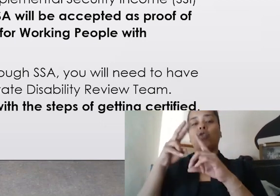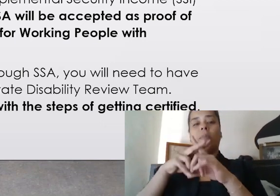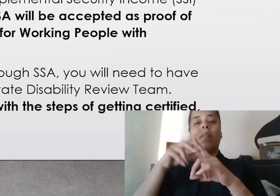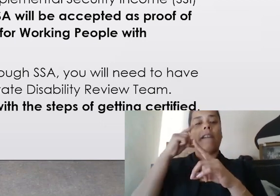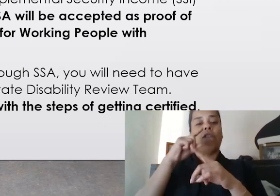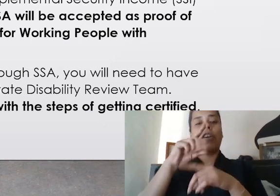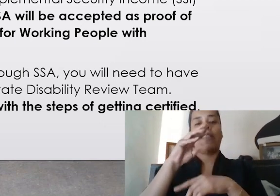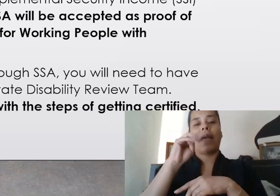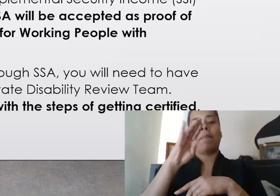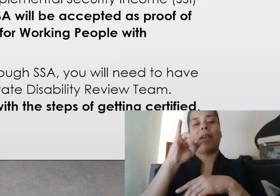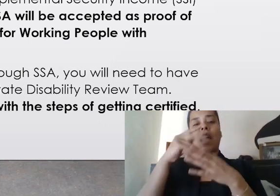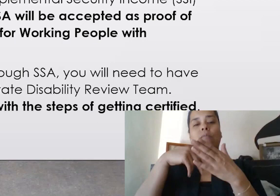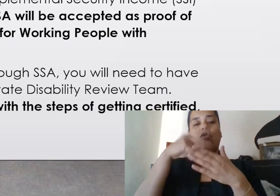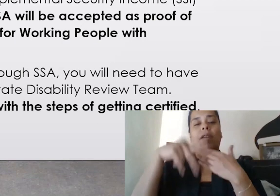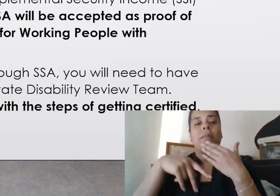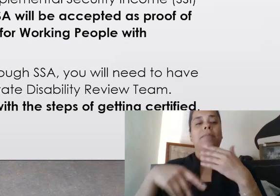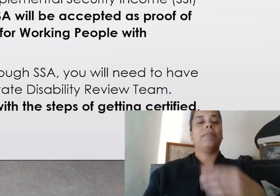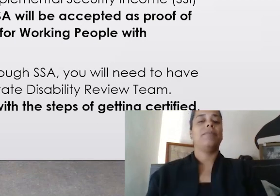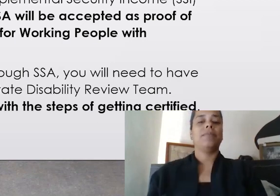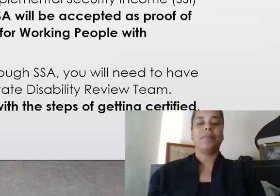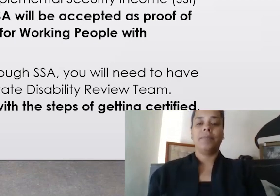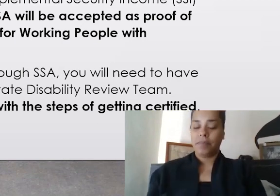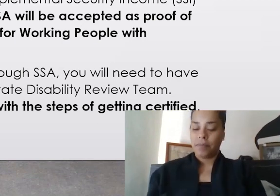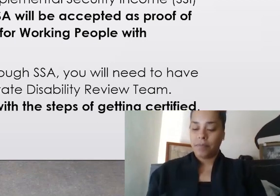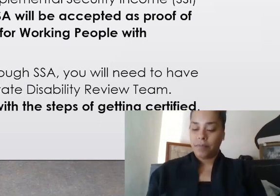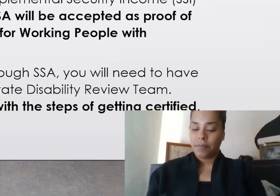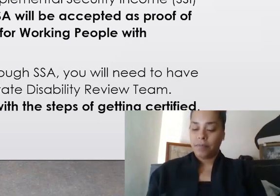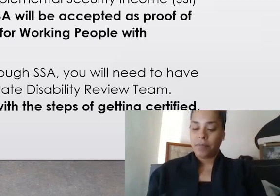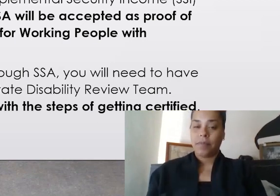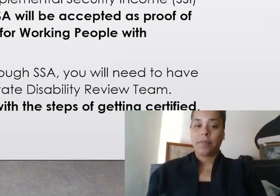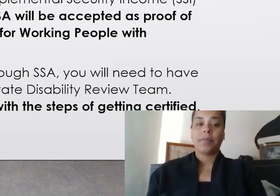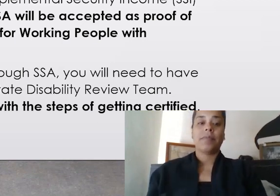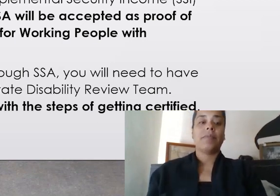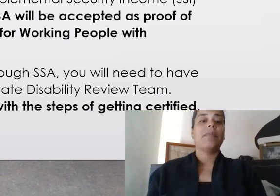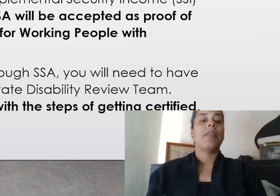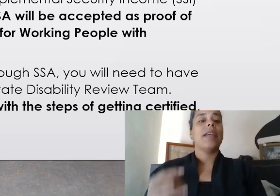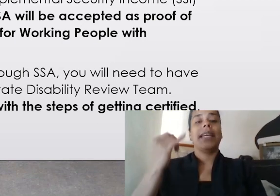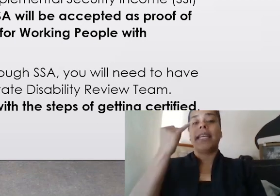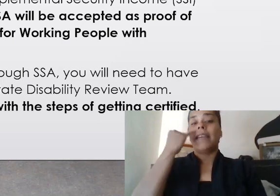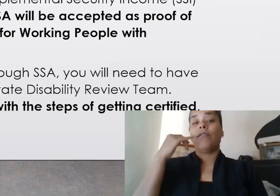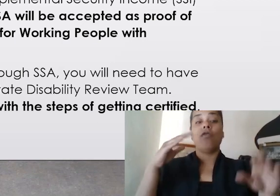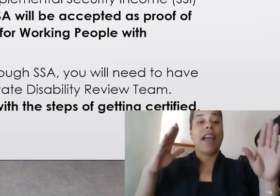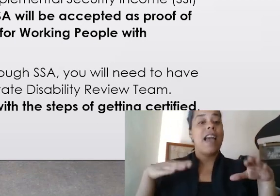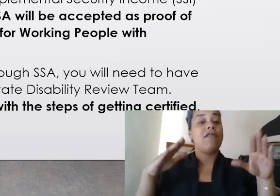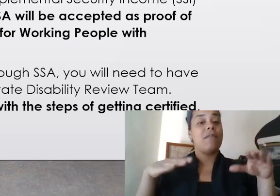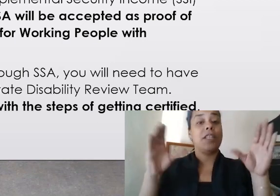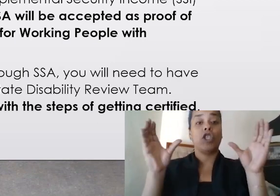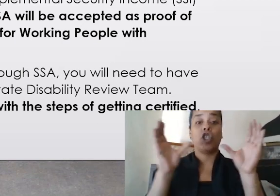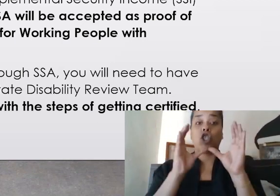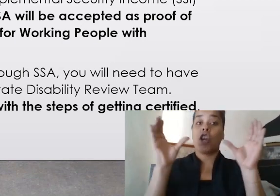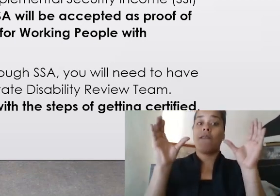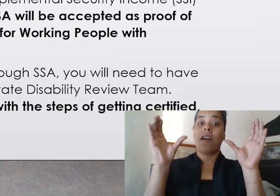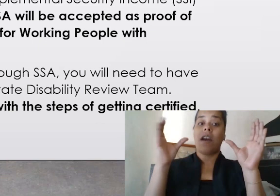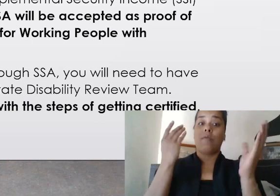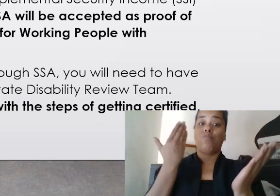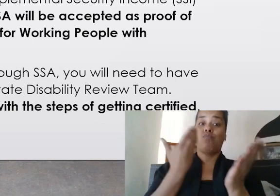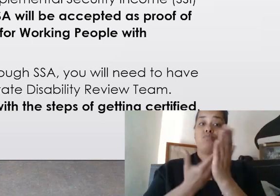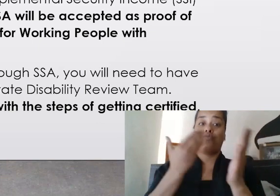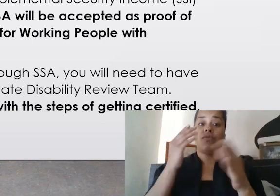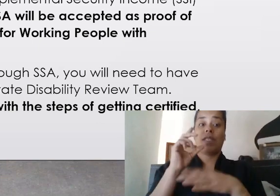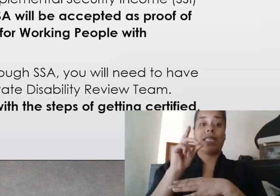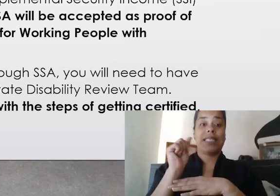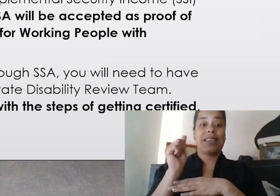program. If you have not been certified for certified disabled through Social